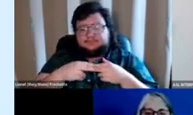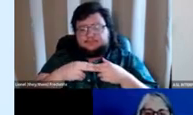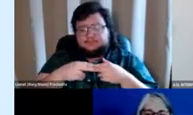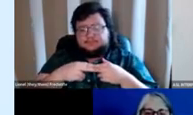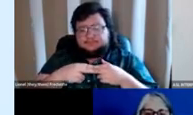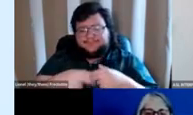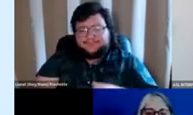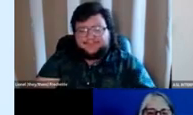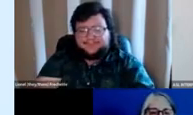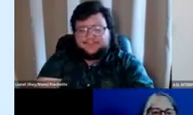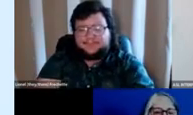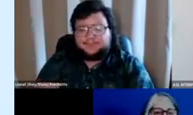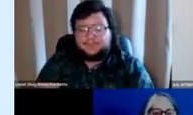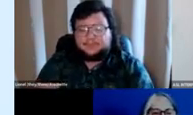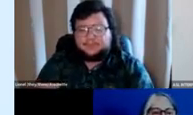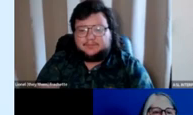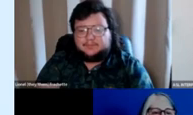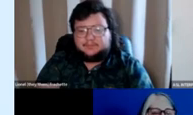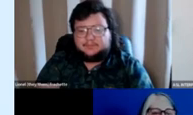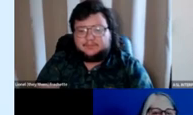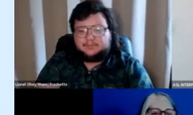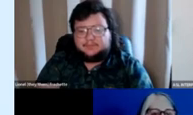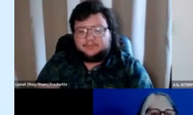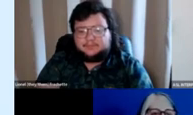their own decisions. Next slide,